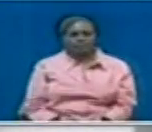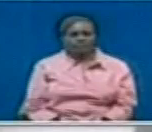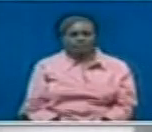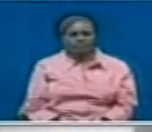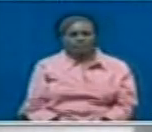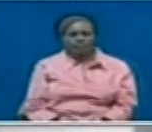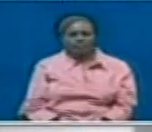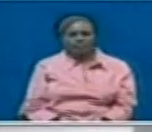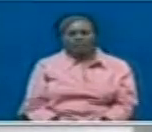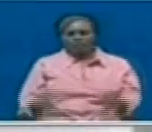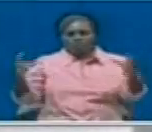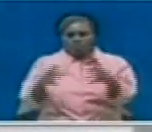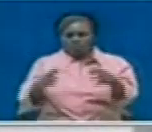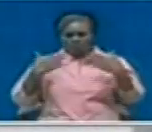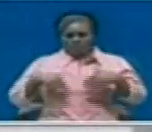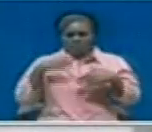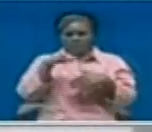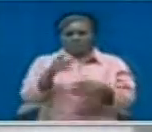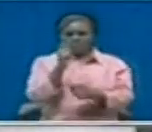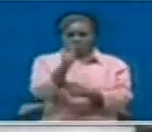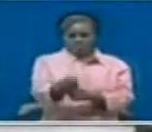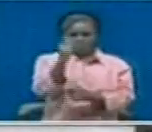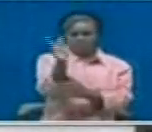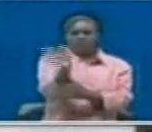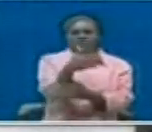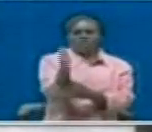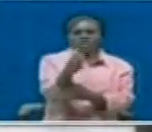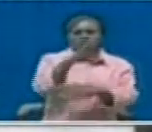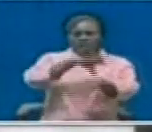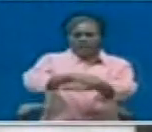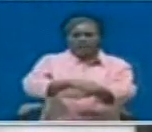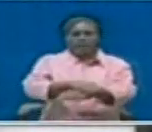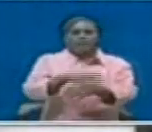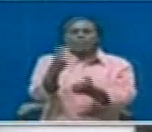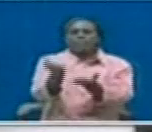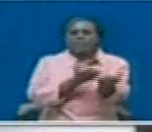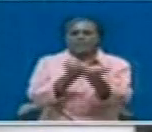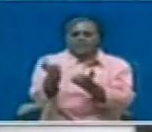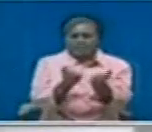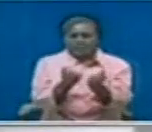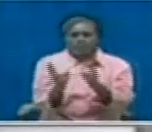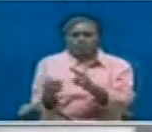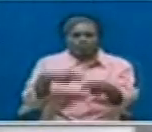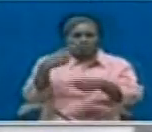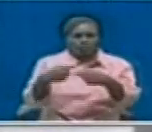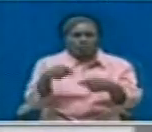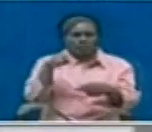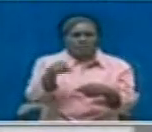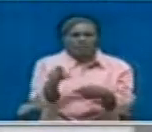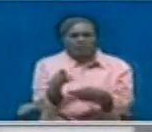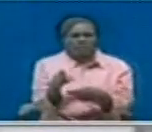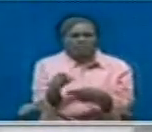Gentlemen. A group of fishermen are hauling in the day's catch of fish. Business is looking up. Hii uvuvi wa